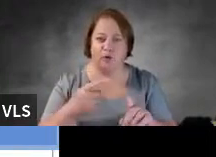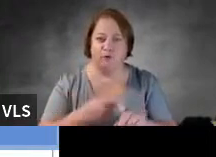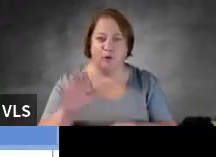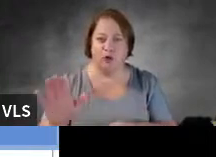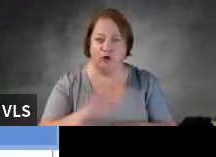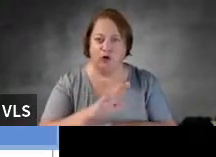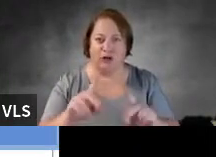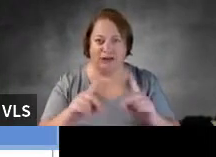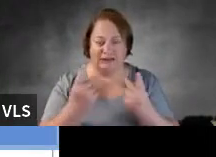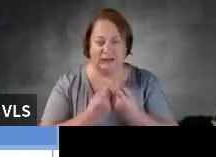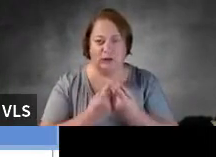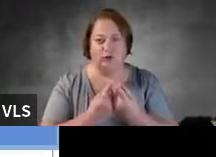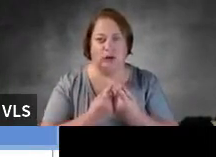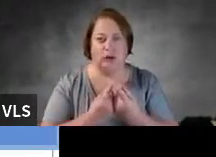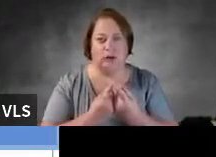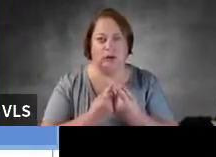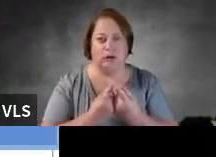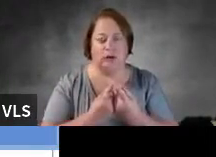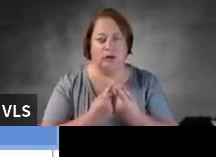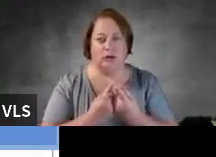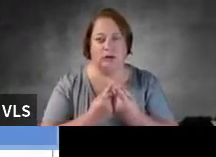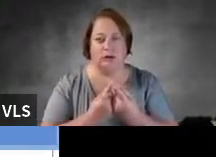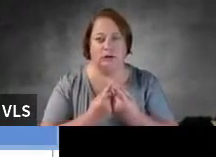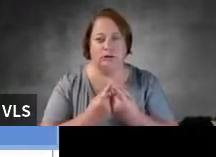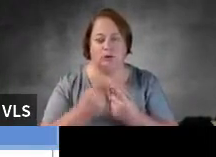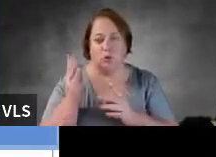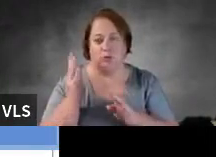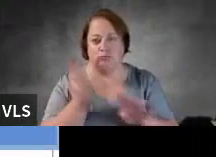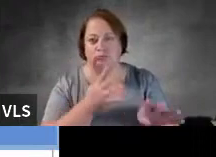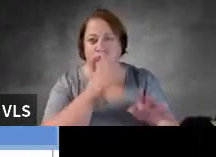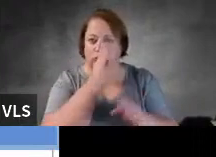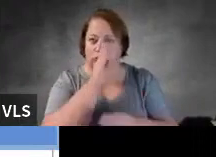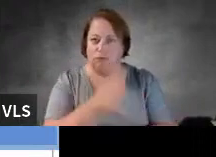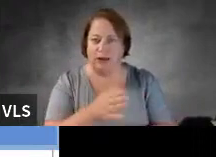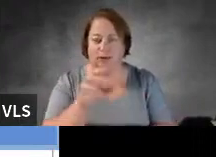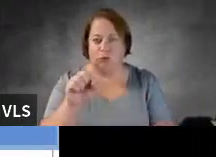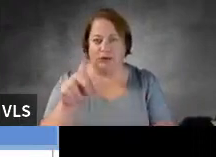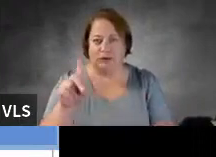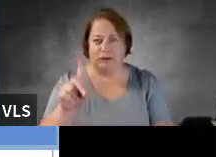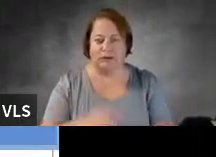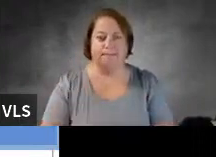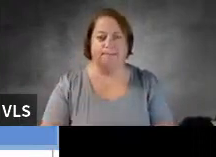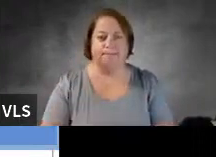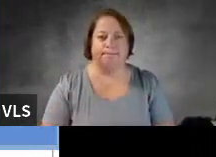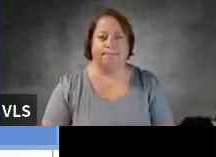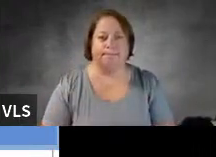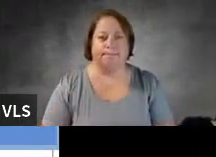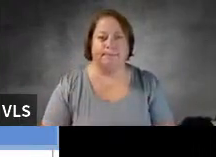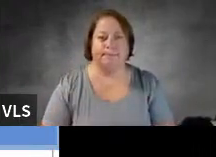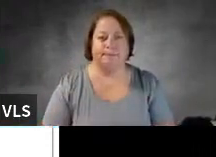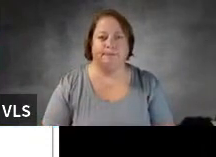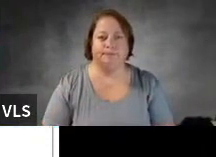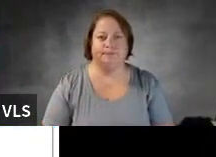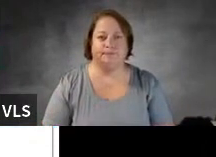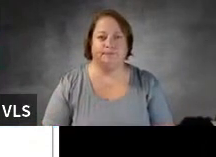district is getting funneled directly into SSD. Okay, next slide.